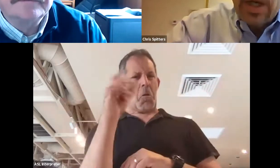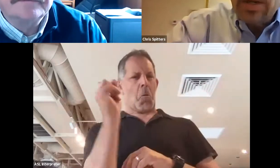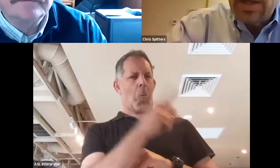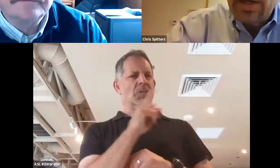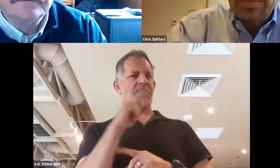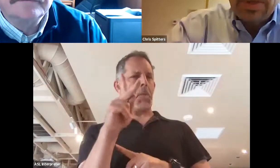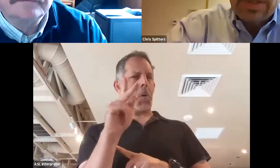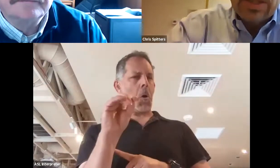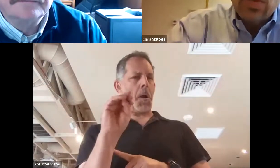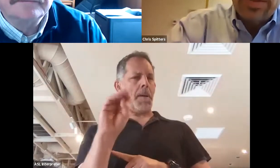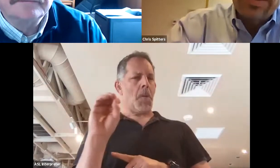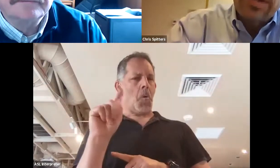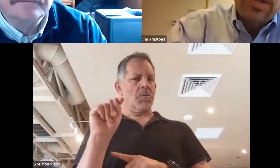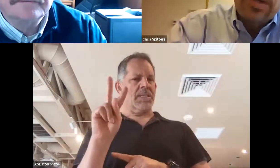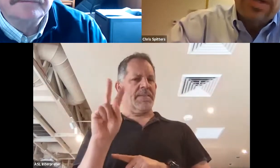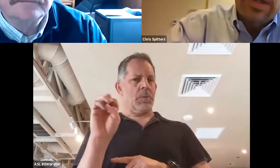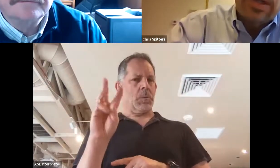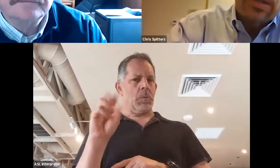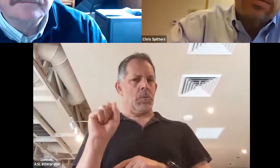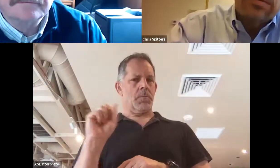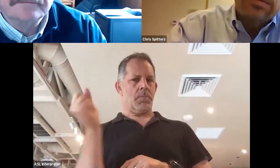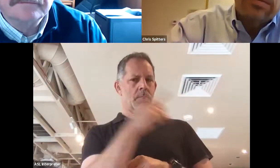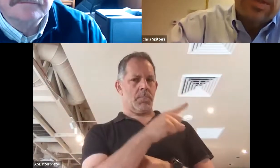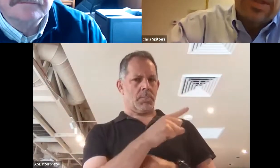Well, a couple of things. One,